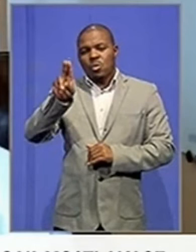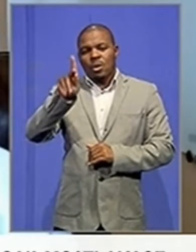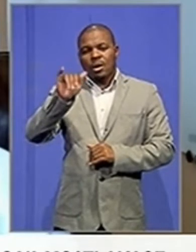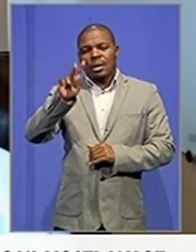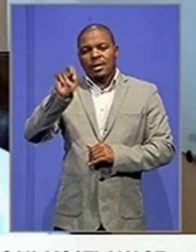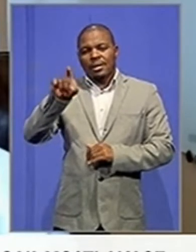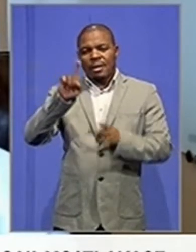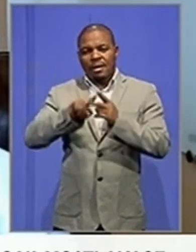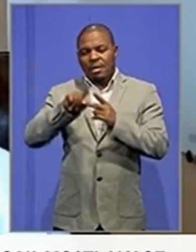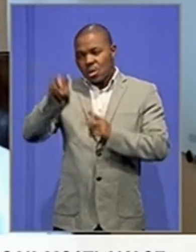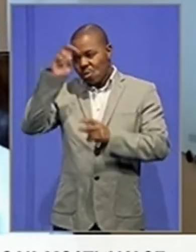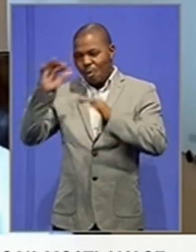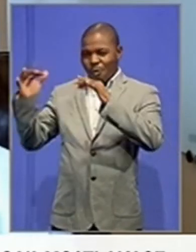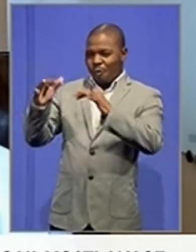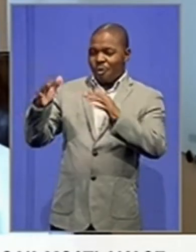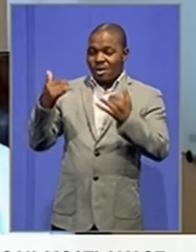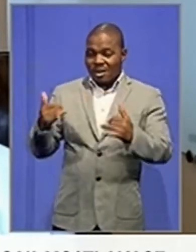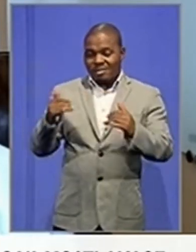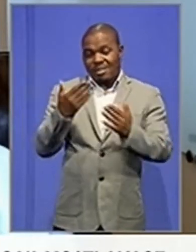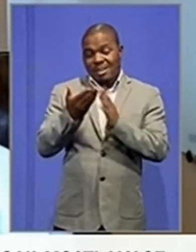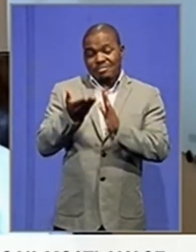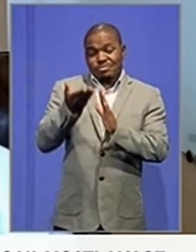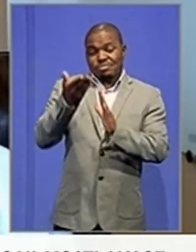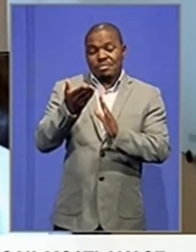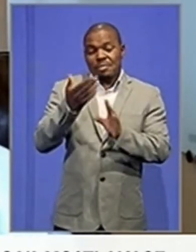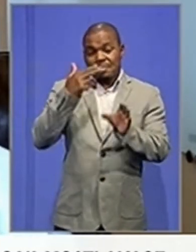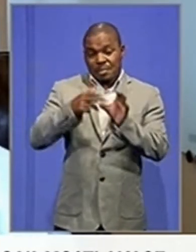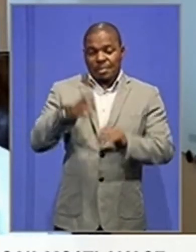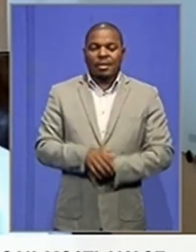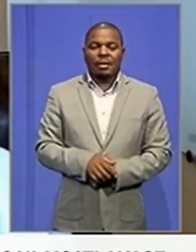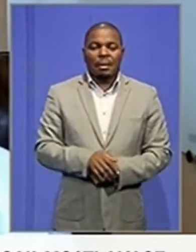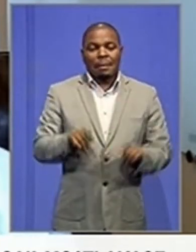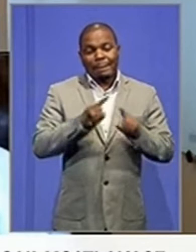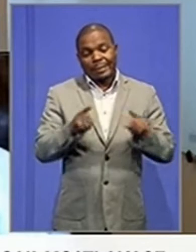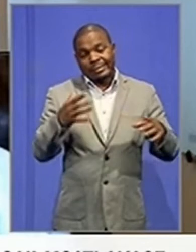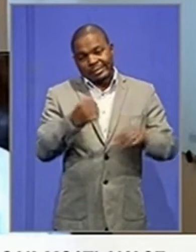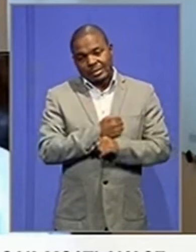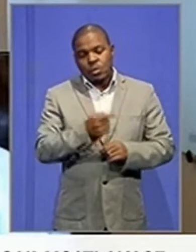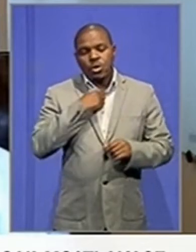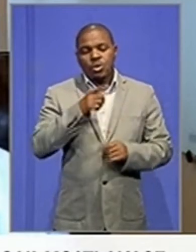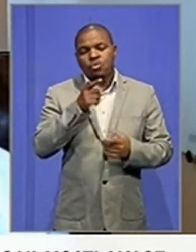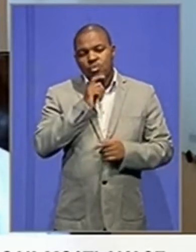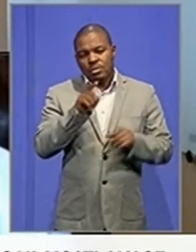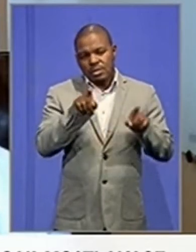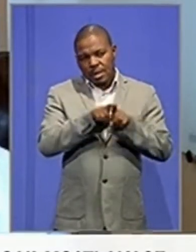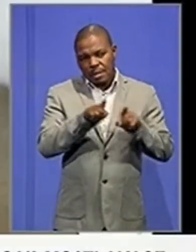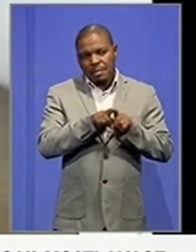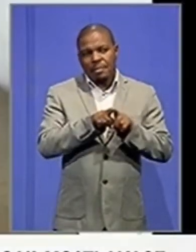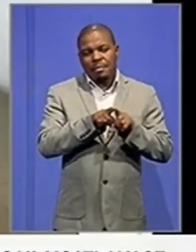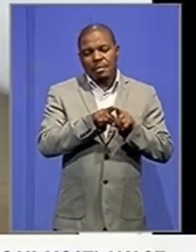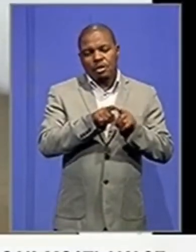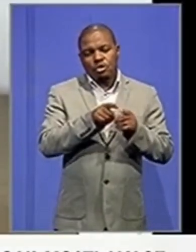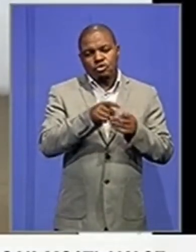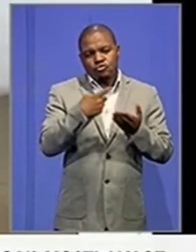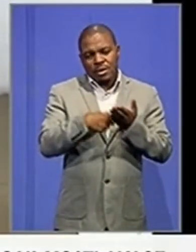and Russian war. But Peter, we're working on a similar rand amount spend